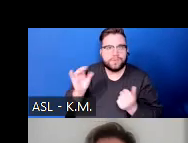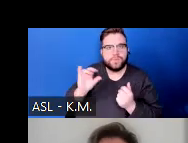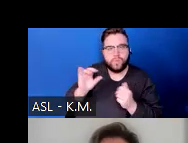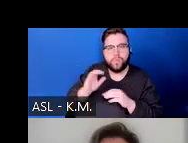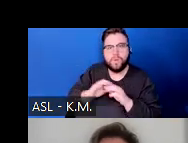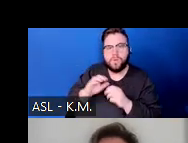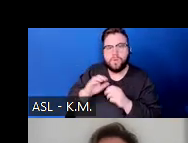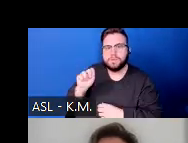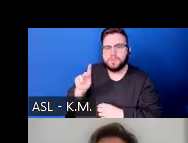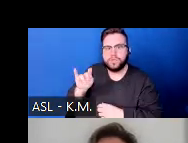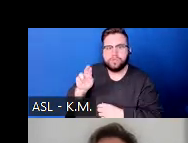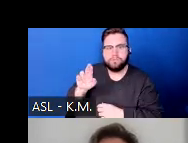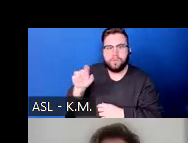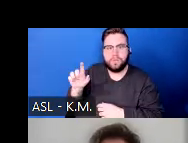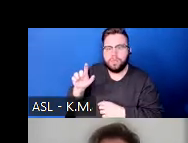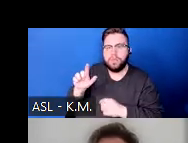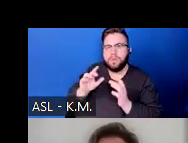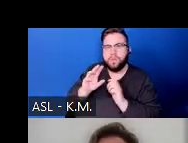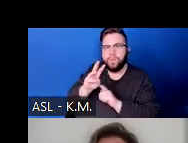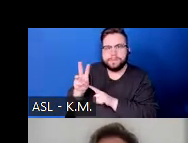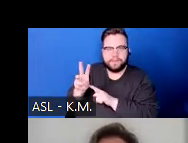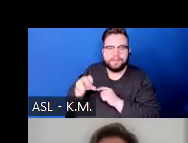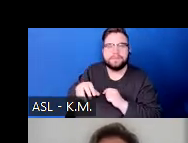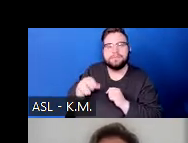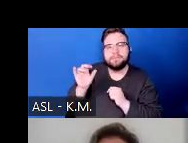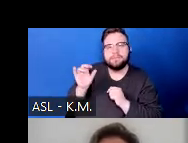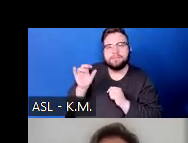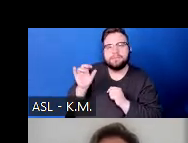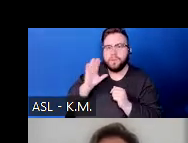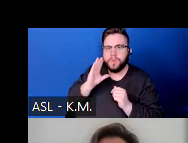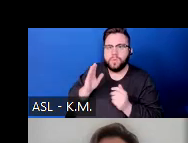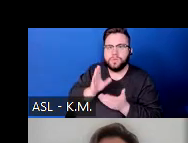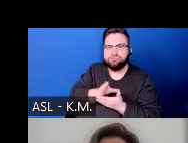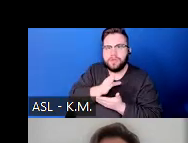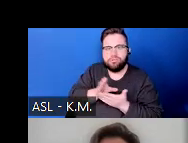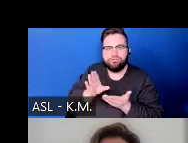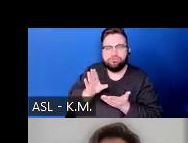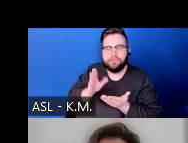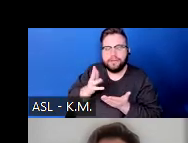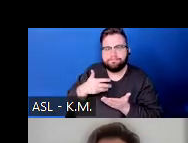website, and we will be sharing the